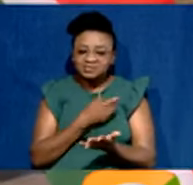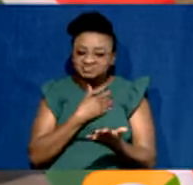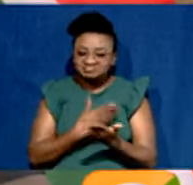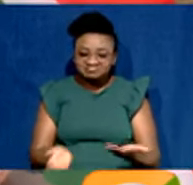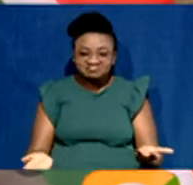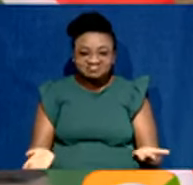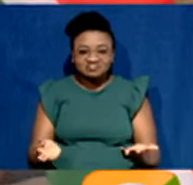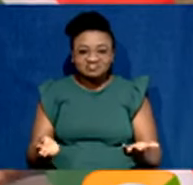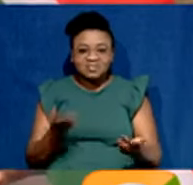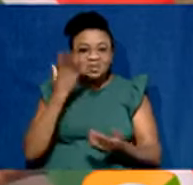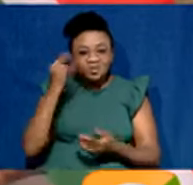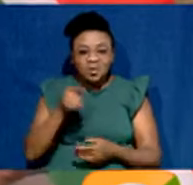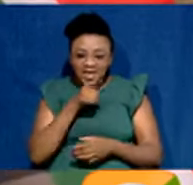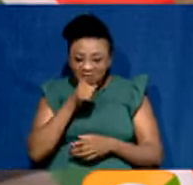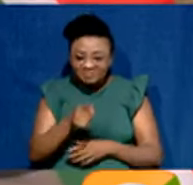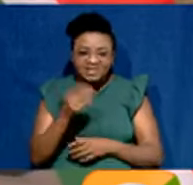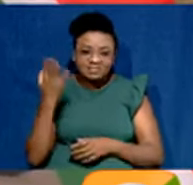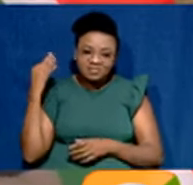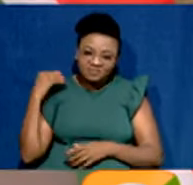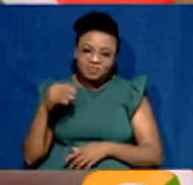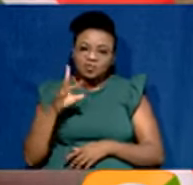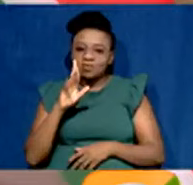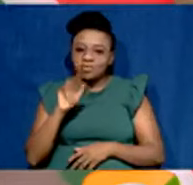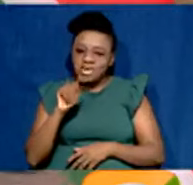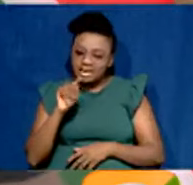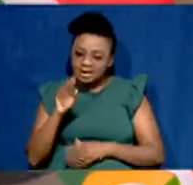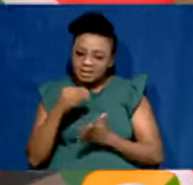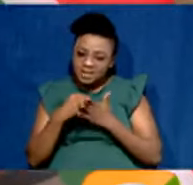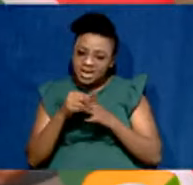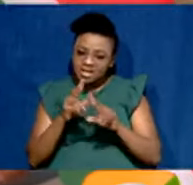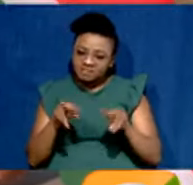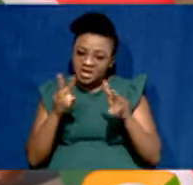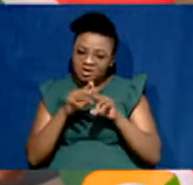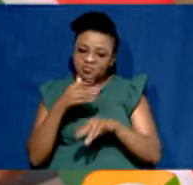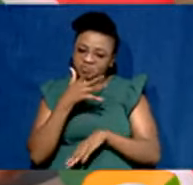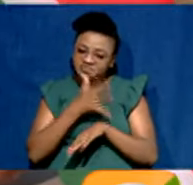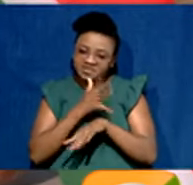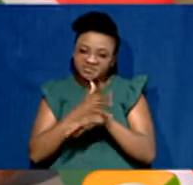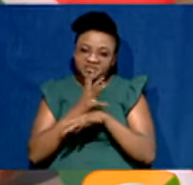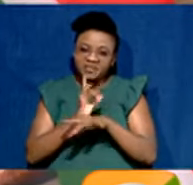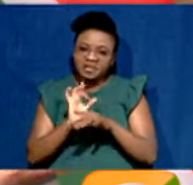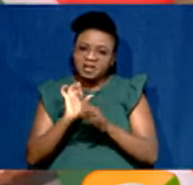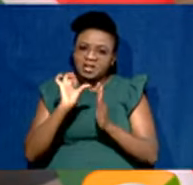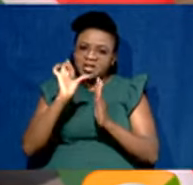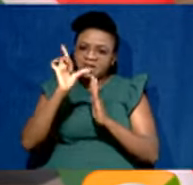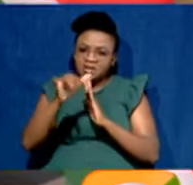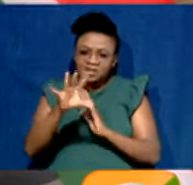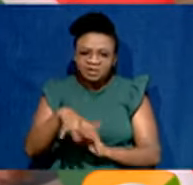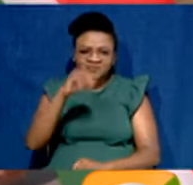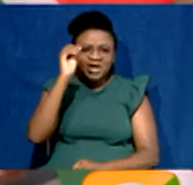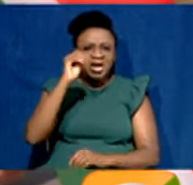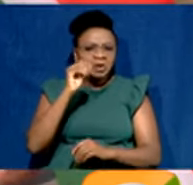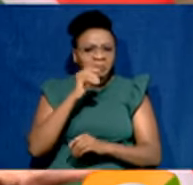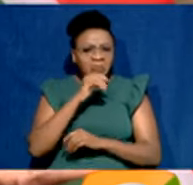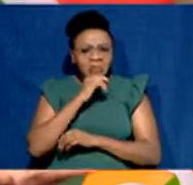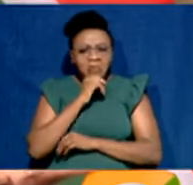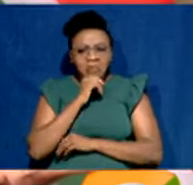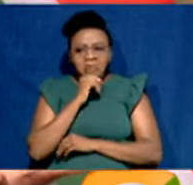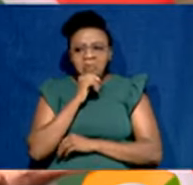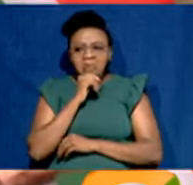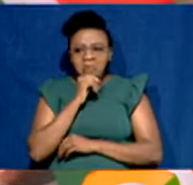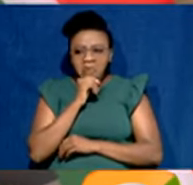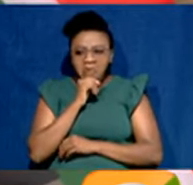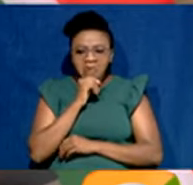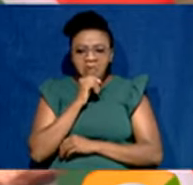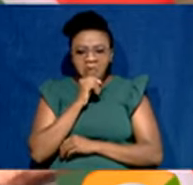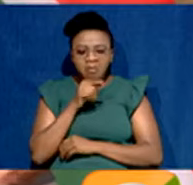rates were artificial. So we came to discover later you know, that, oh, this dollar